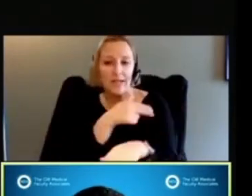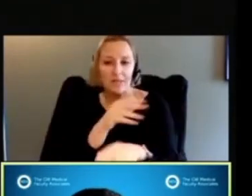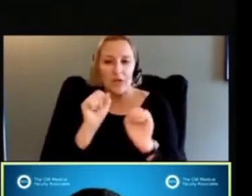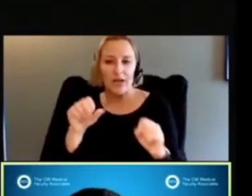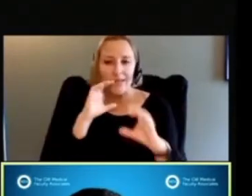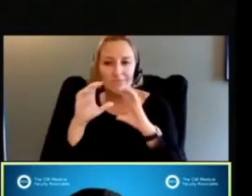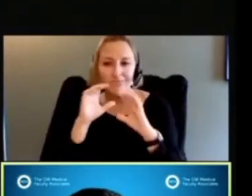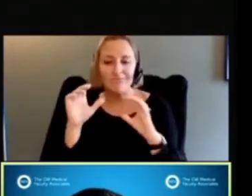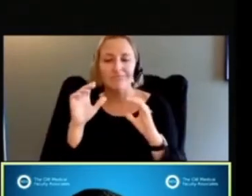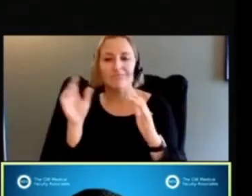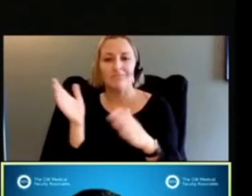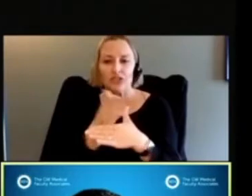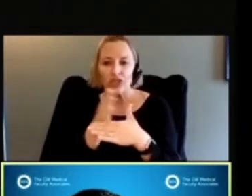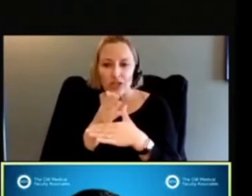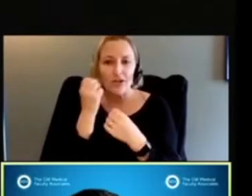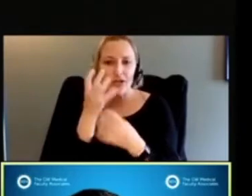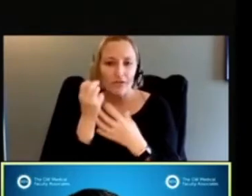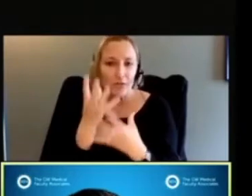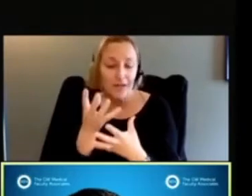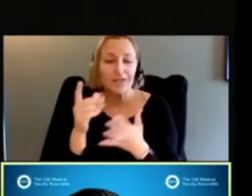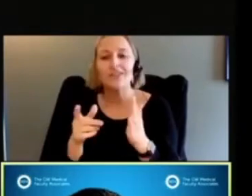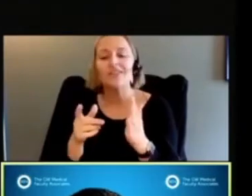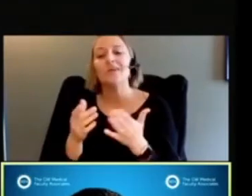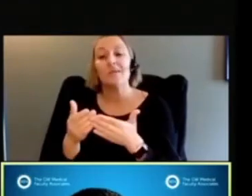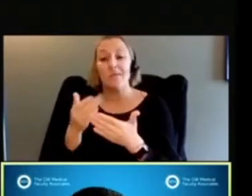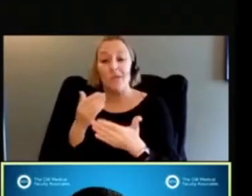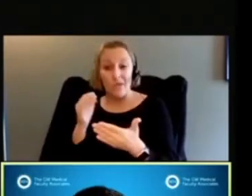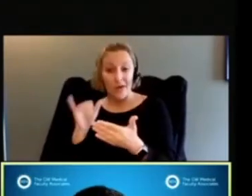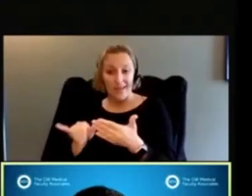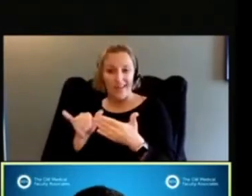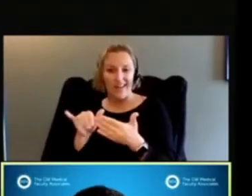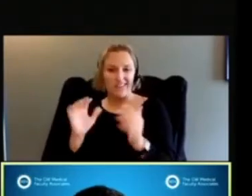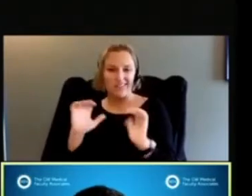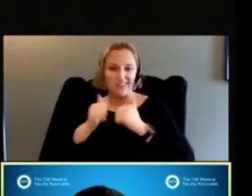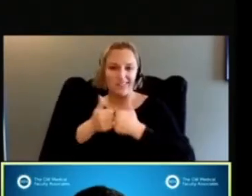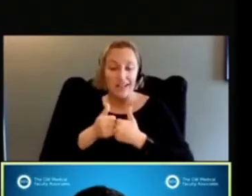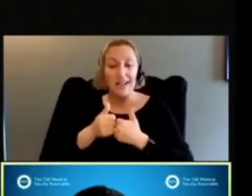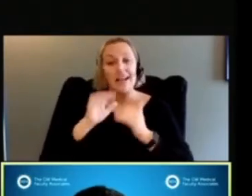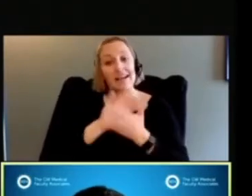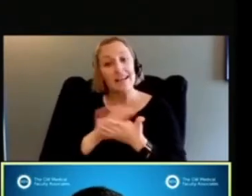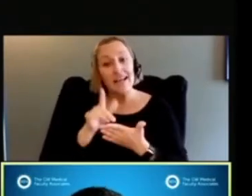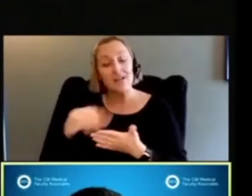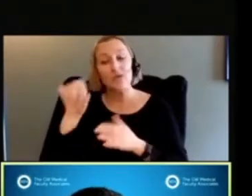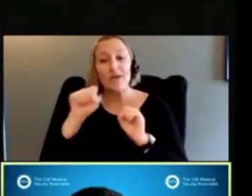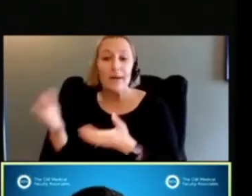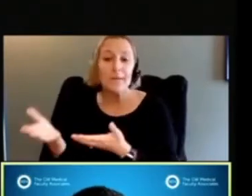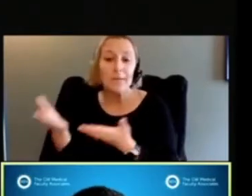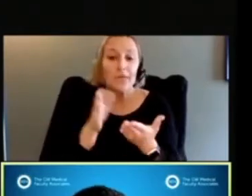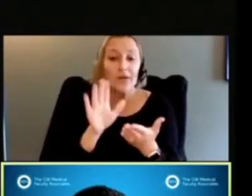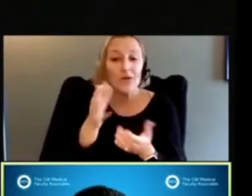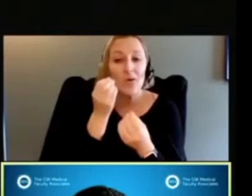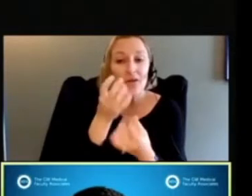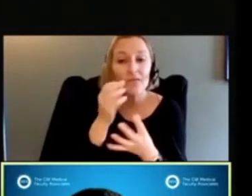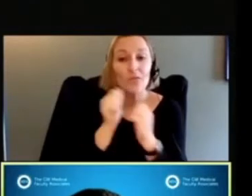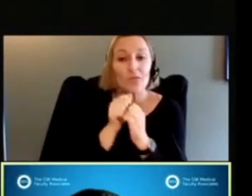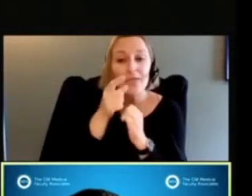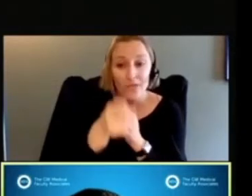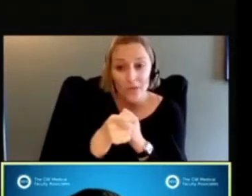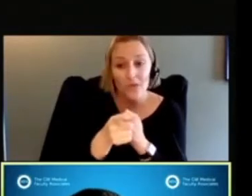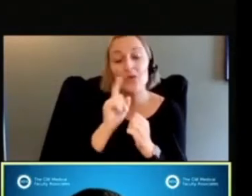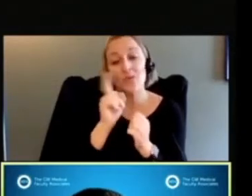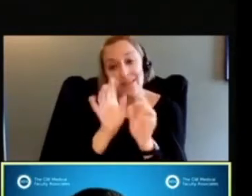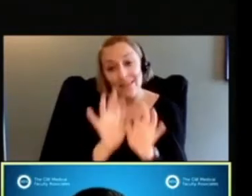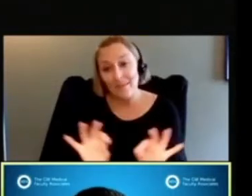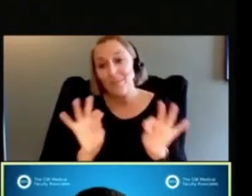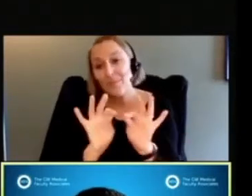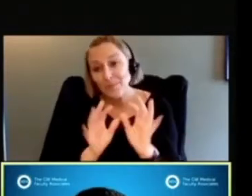often challenging. So the value of being able to port your own data with you is incredibly important to relay. And